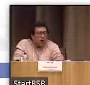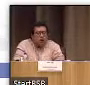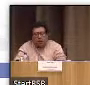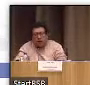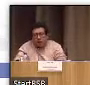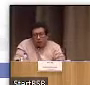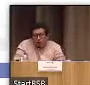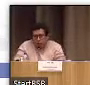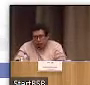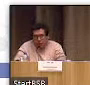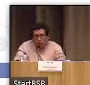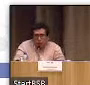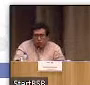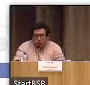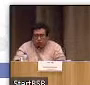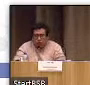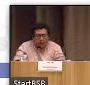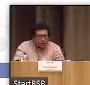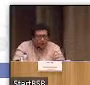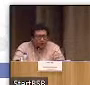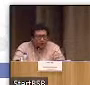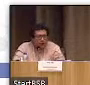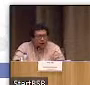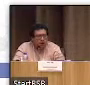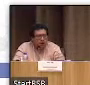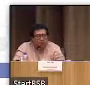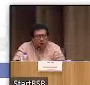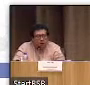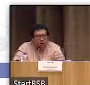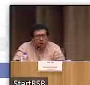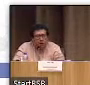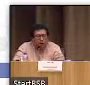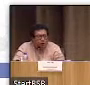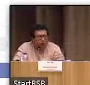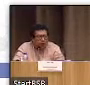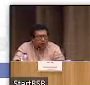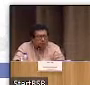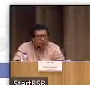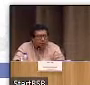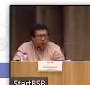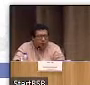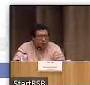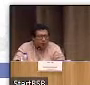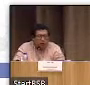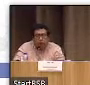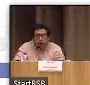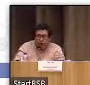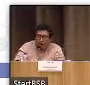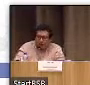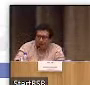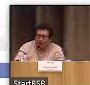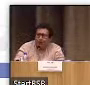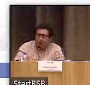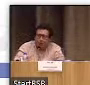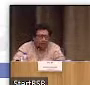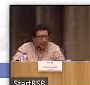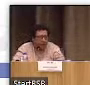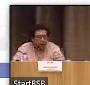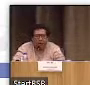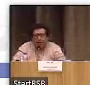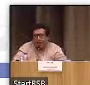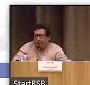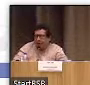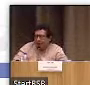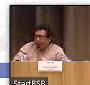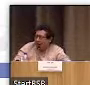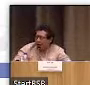have to digitalize that. To do that, we have several phases to implement this